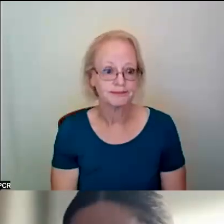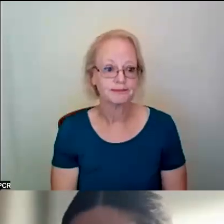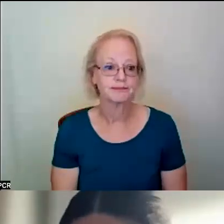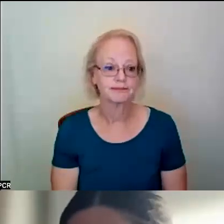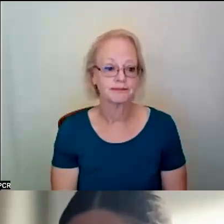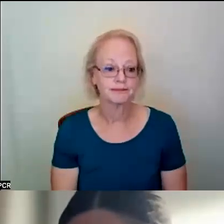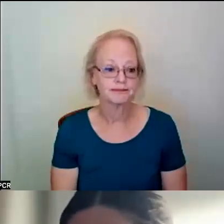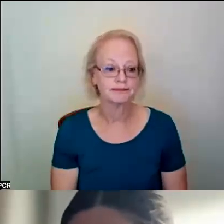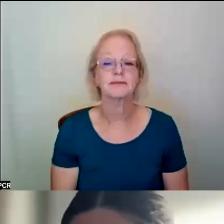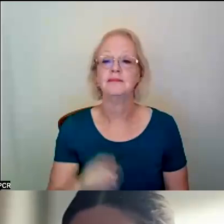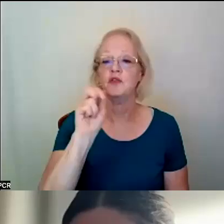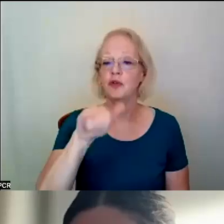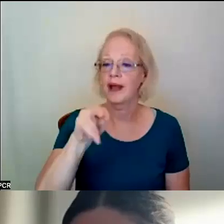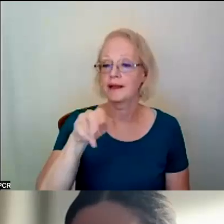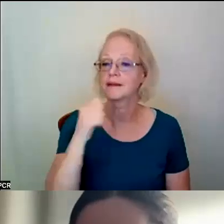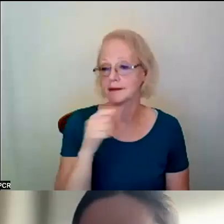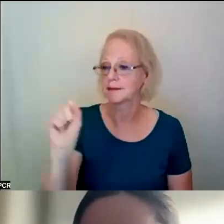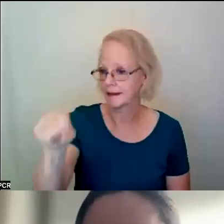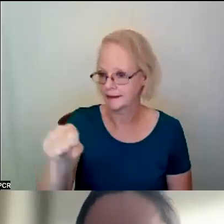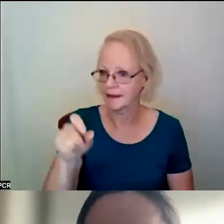Yeah, exactly.